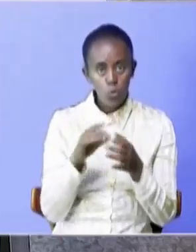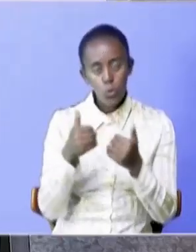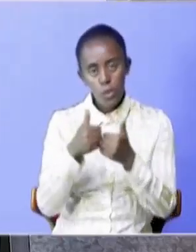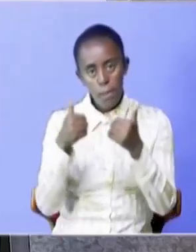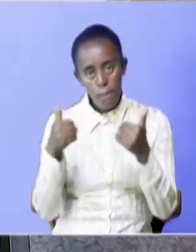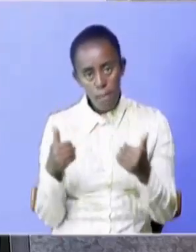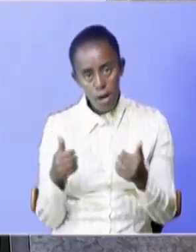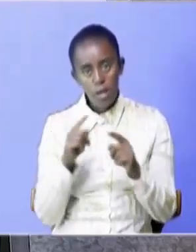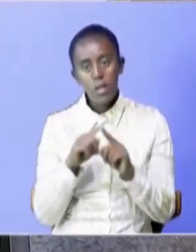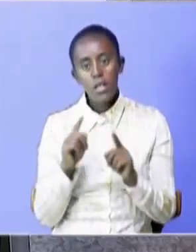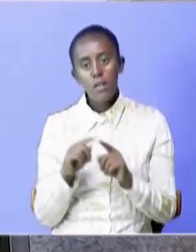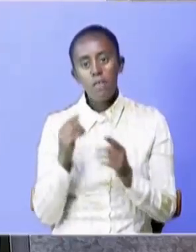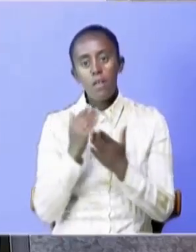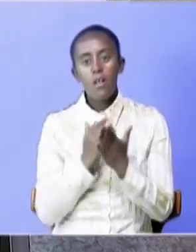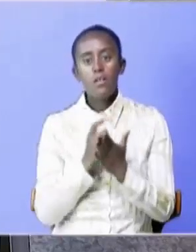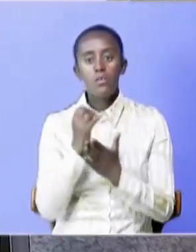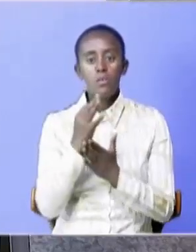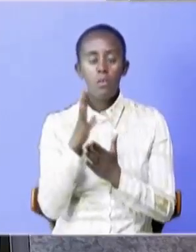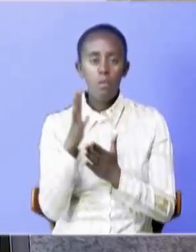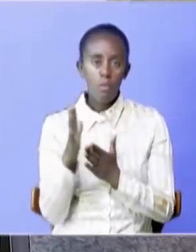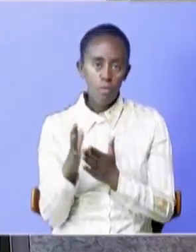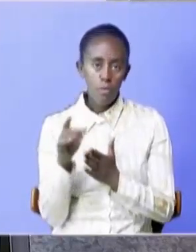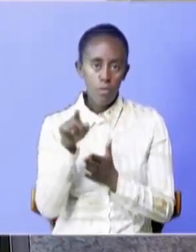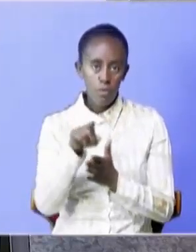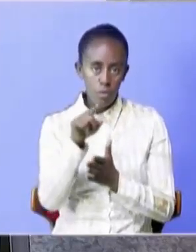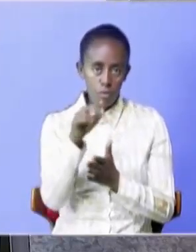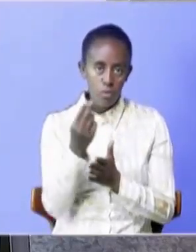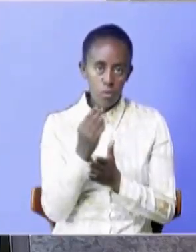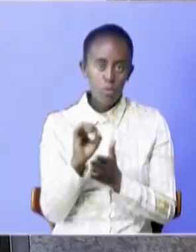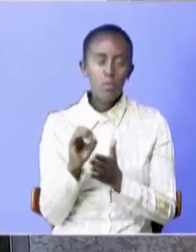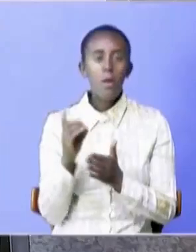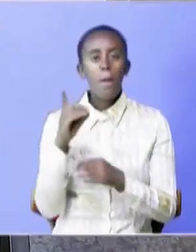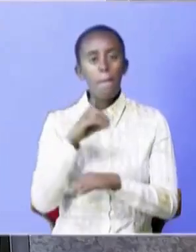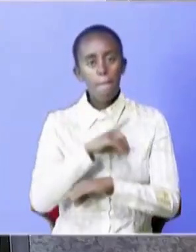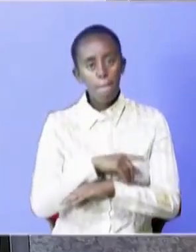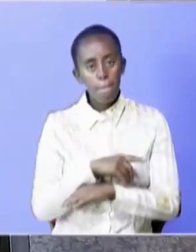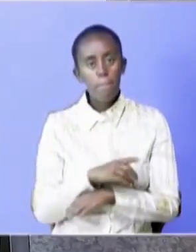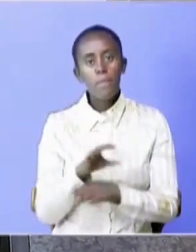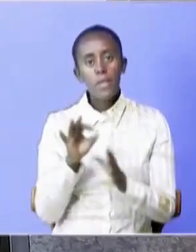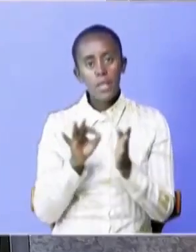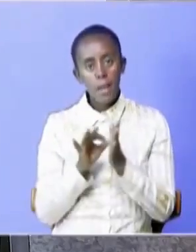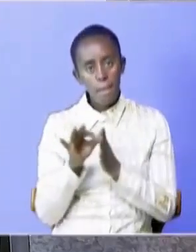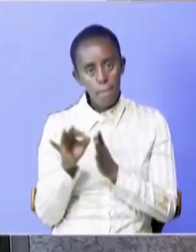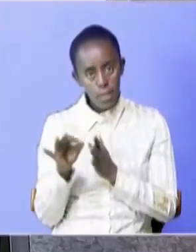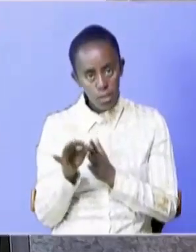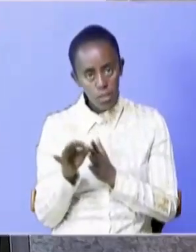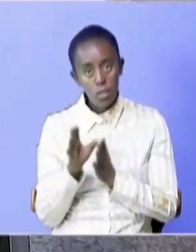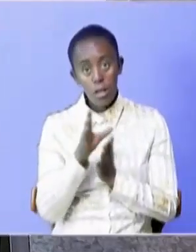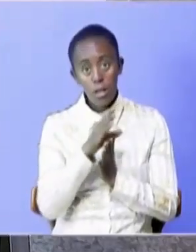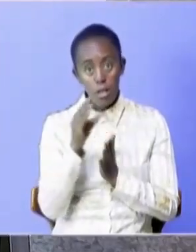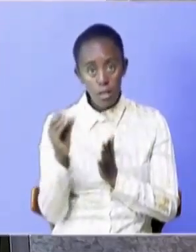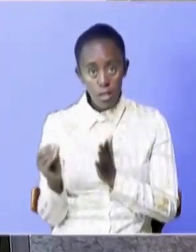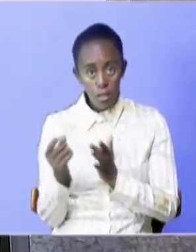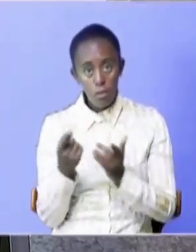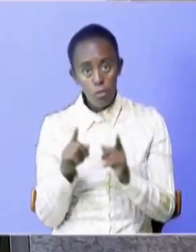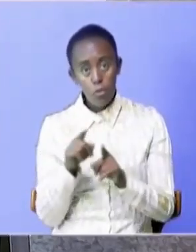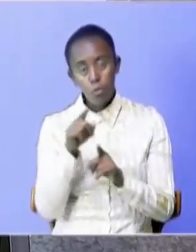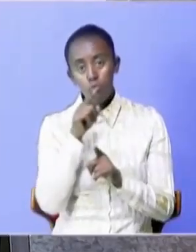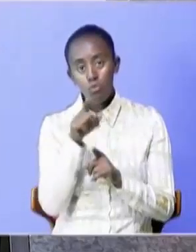separate different lists of items, when you're using dates, numbers, and when